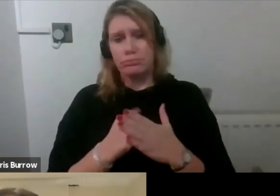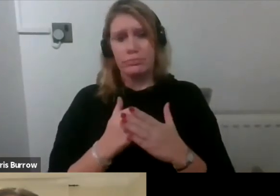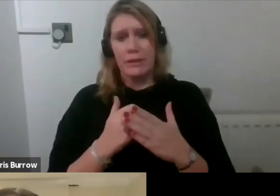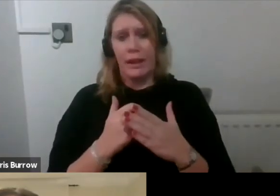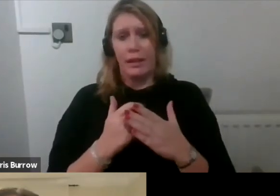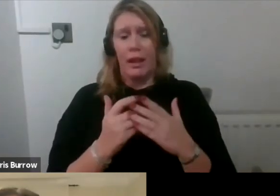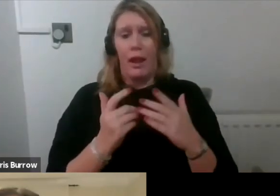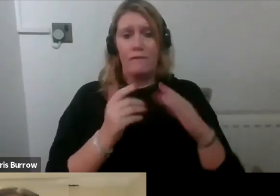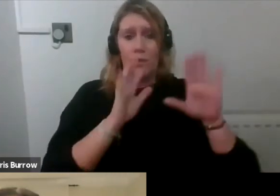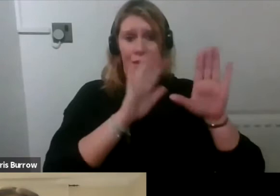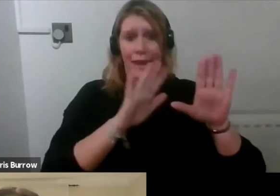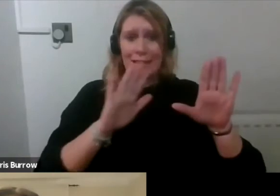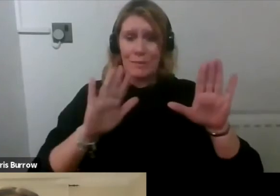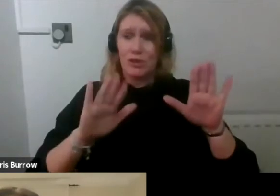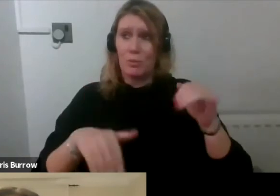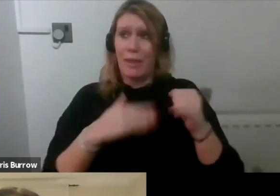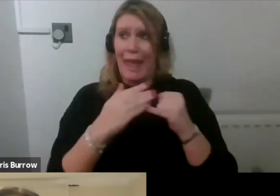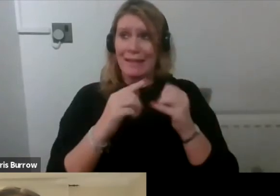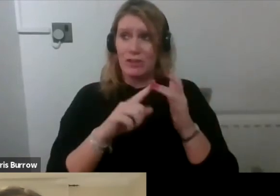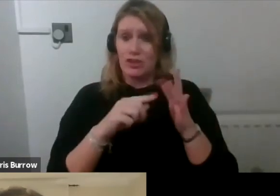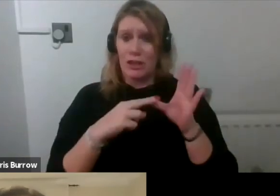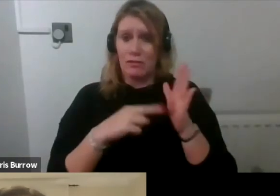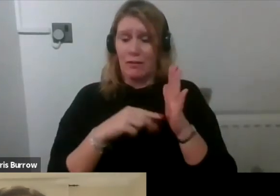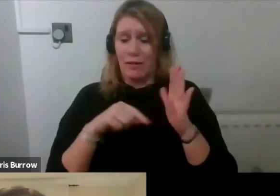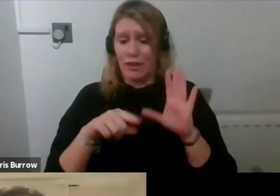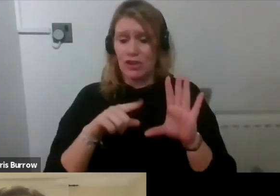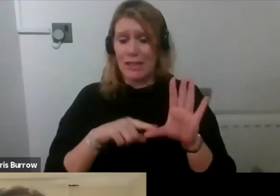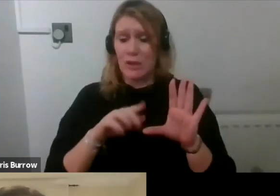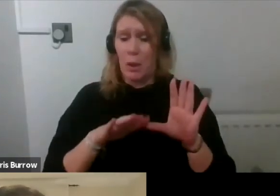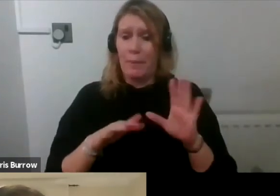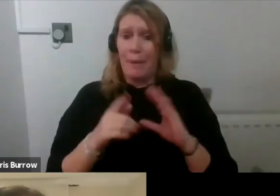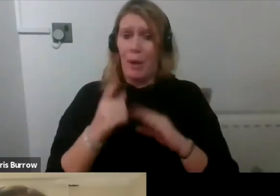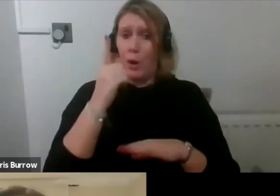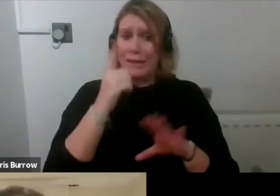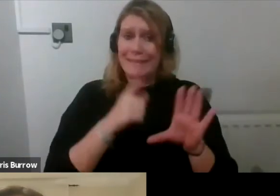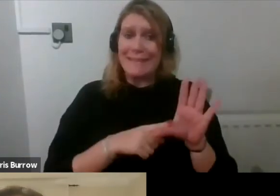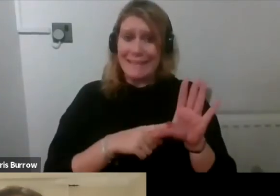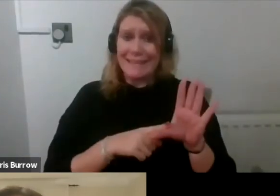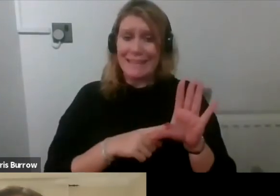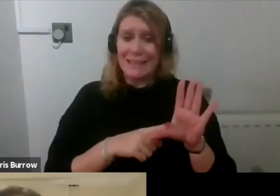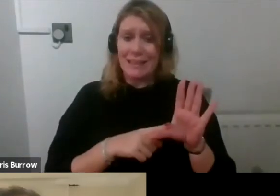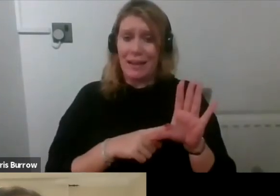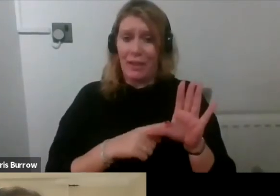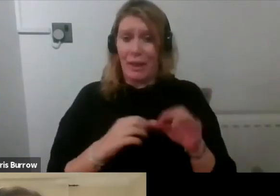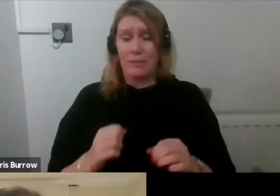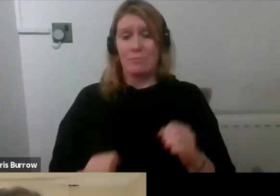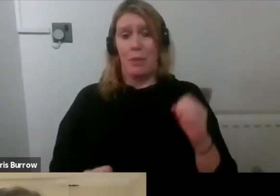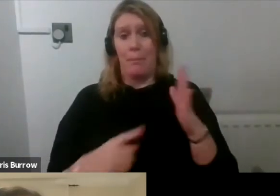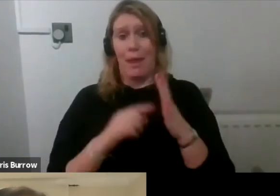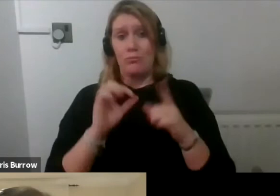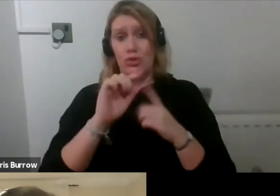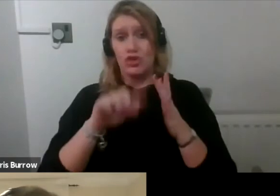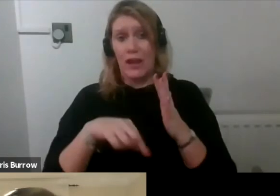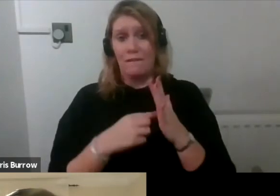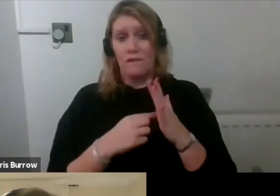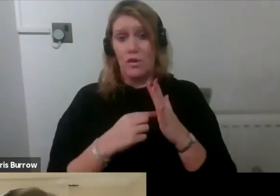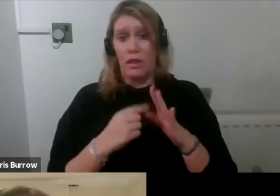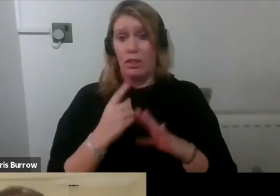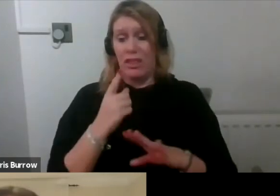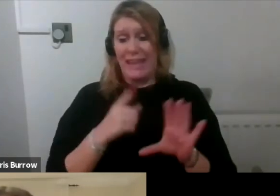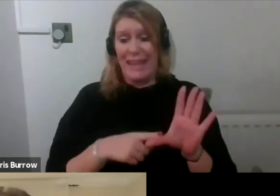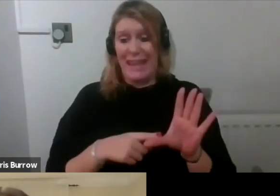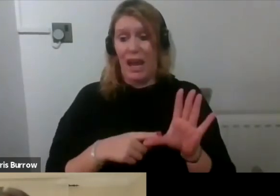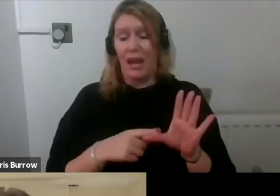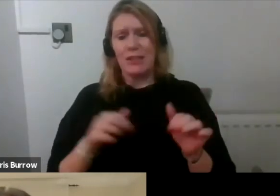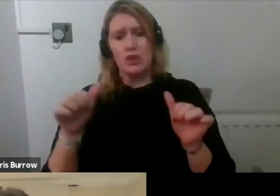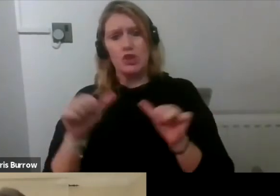was end of January this year. So yeah, it took about a year, and that was my main project for the year. I wasn't really, I did a short film,